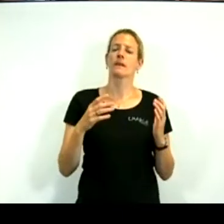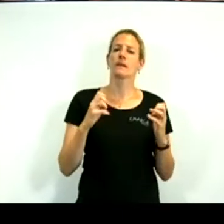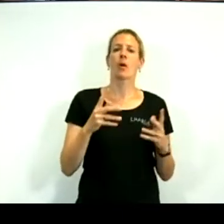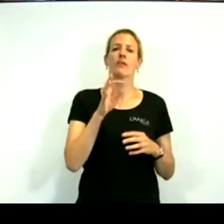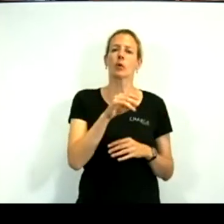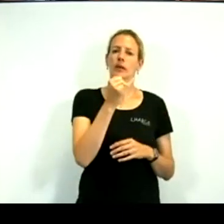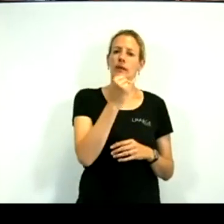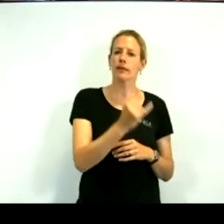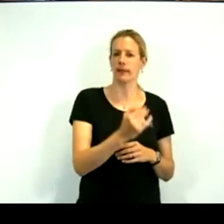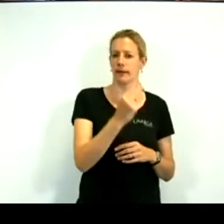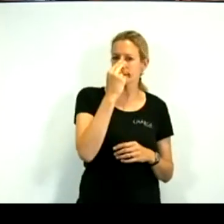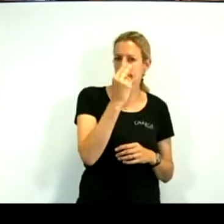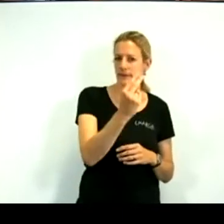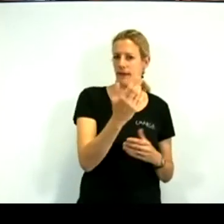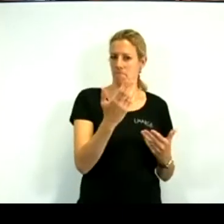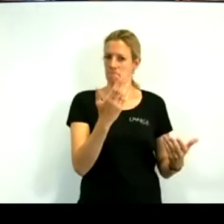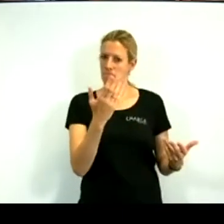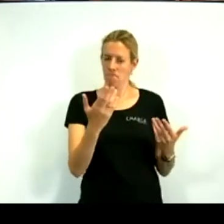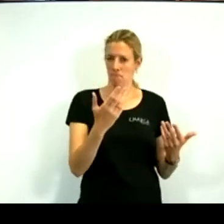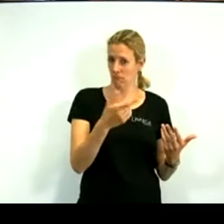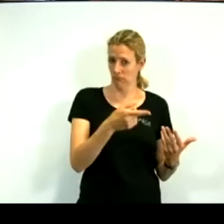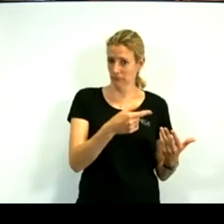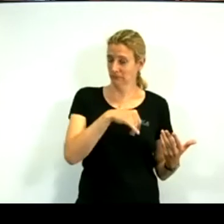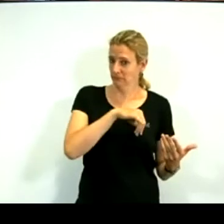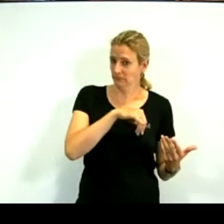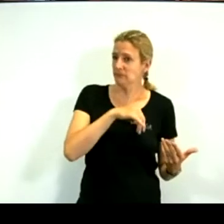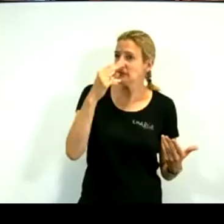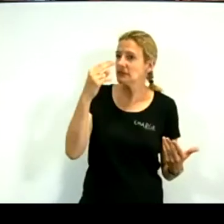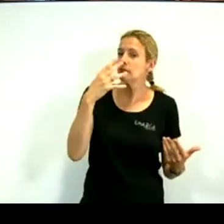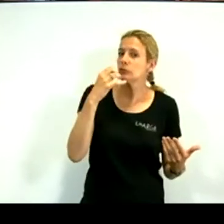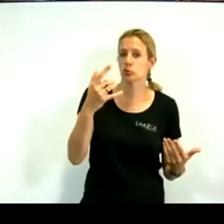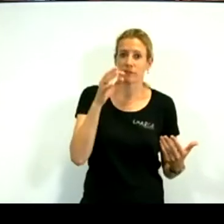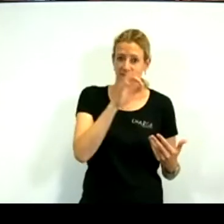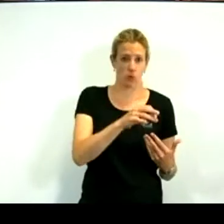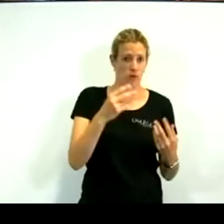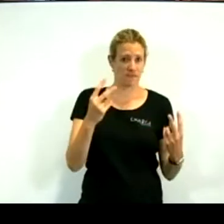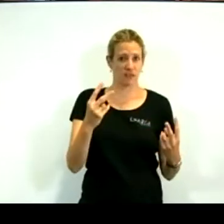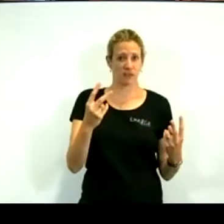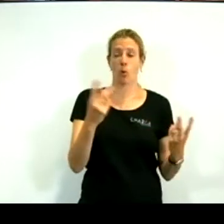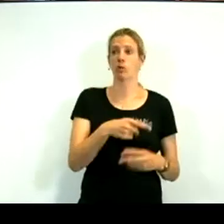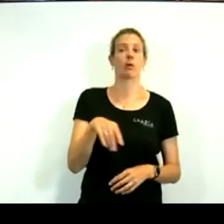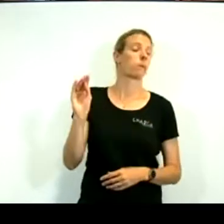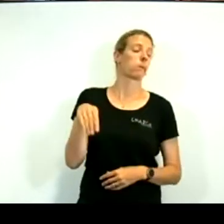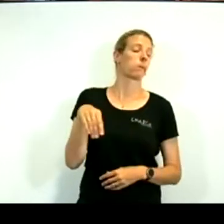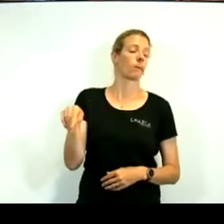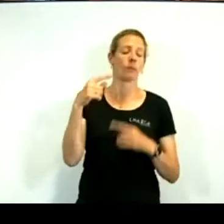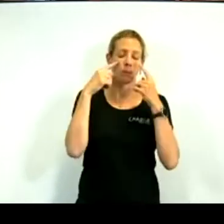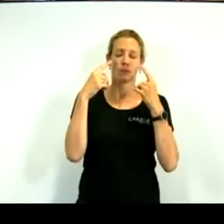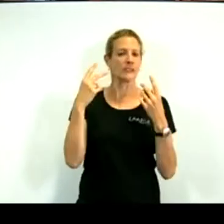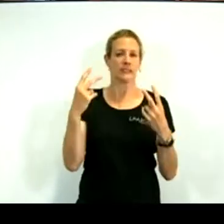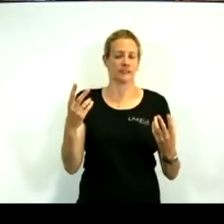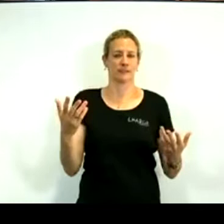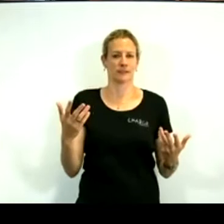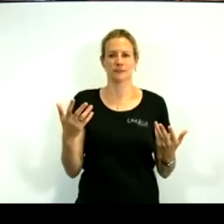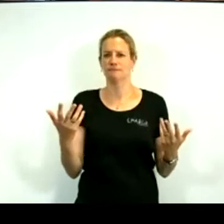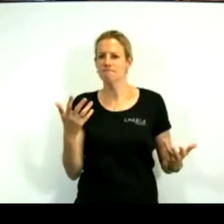vision? Is it important? Or do they ignore vision? Do we have to do special things to get their